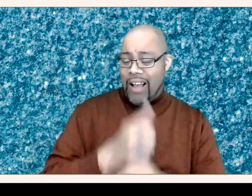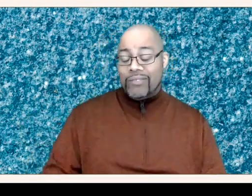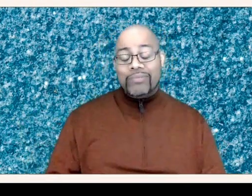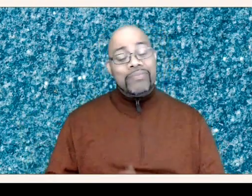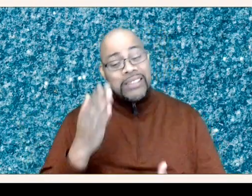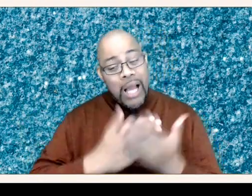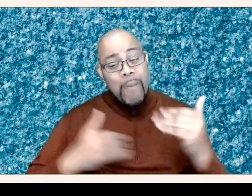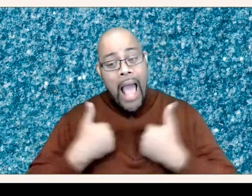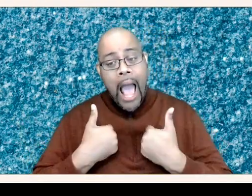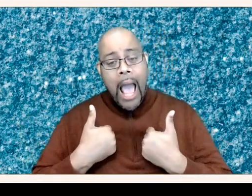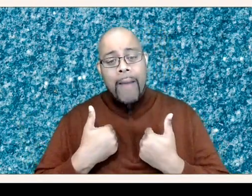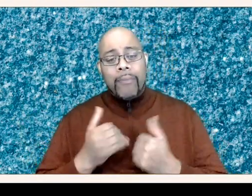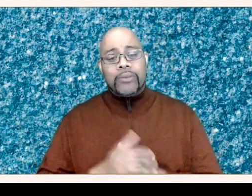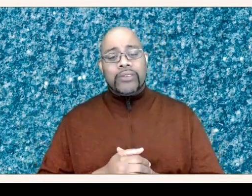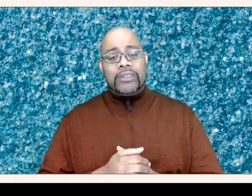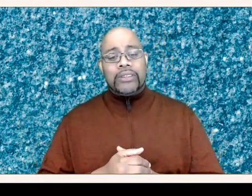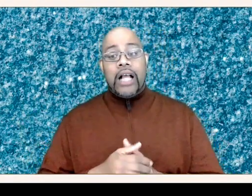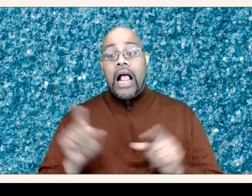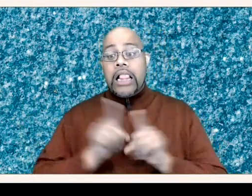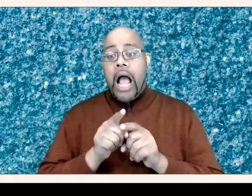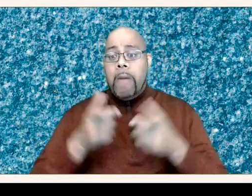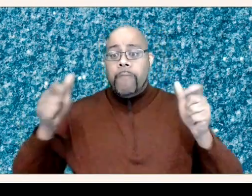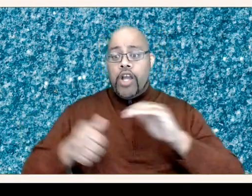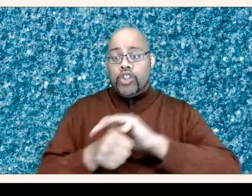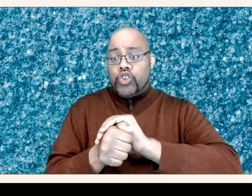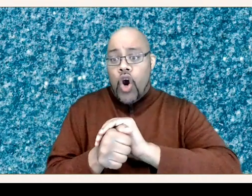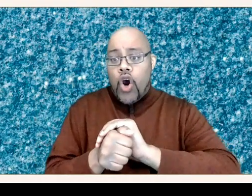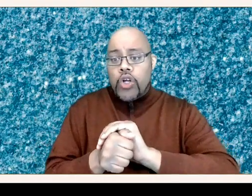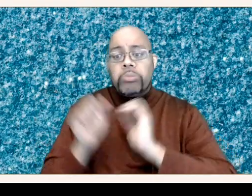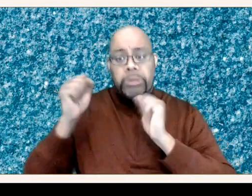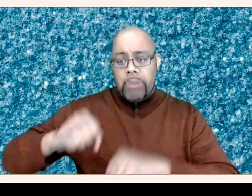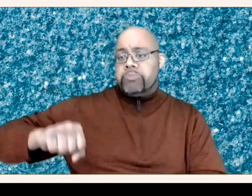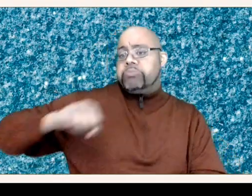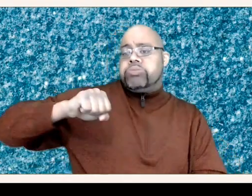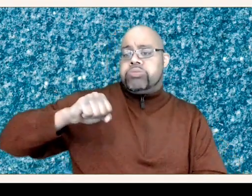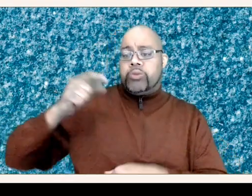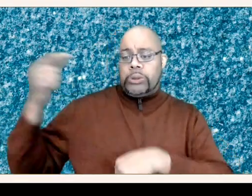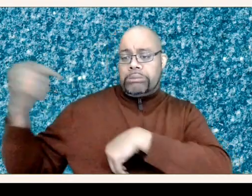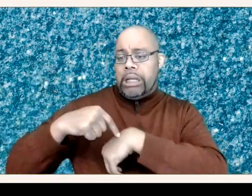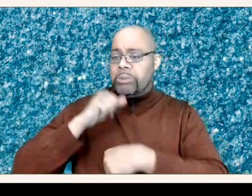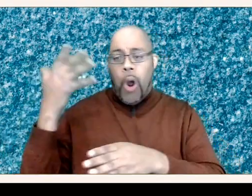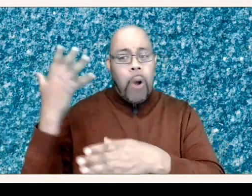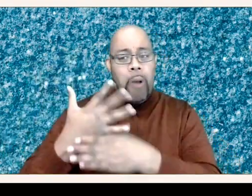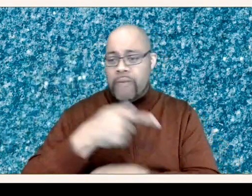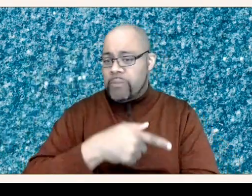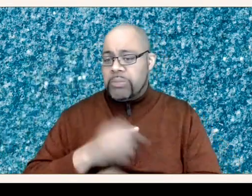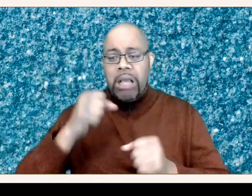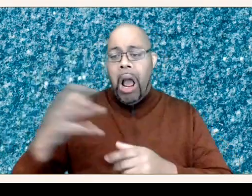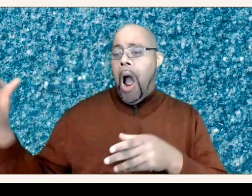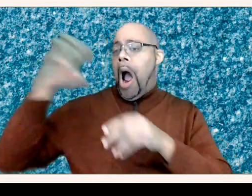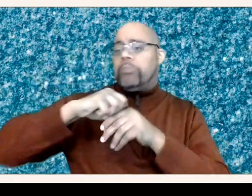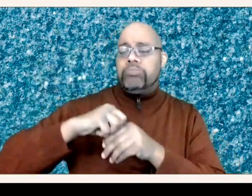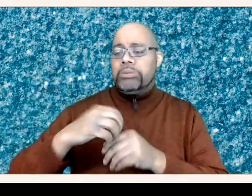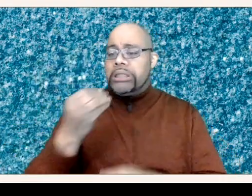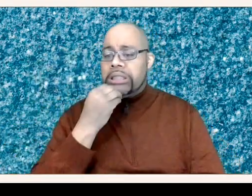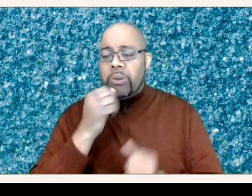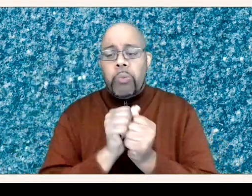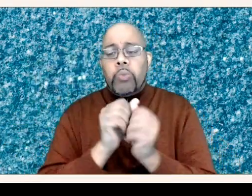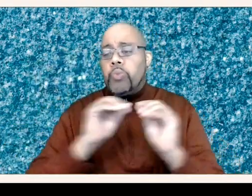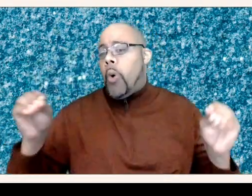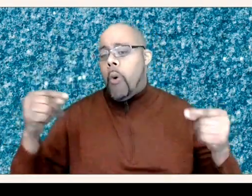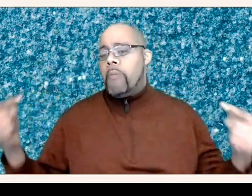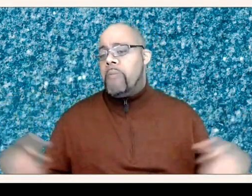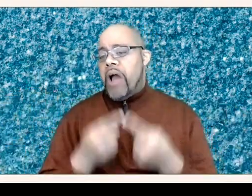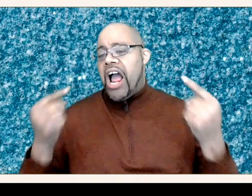animals, like the enormous leatherback sea turtle, that are resistant to jellyfish stings and can gulp them up without a